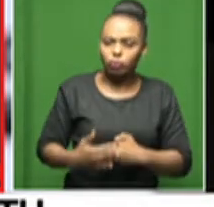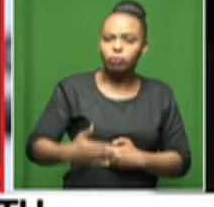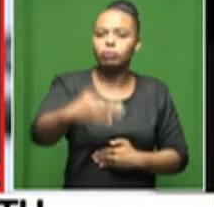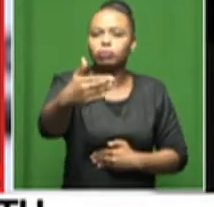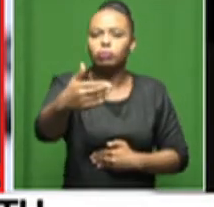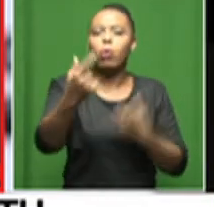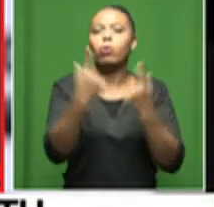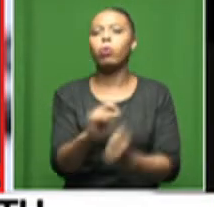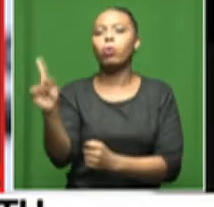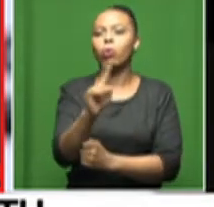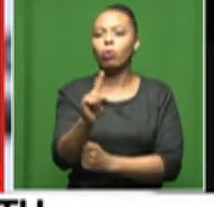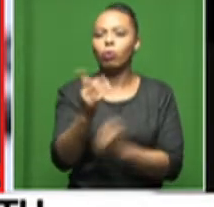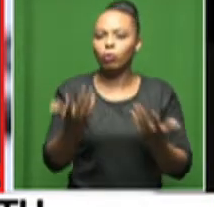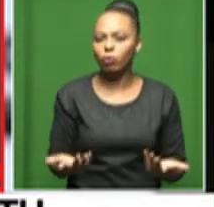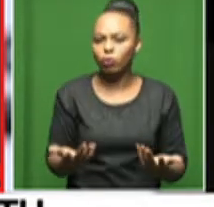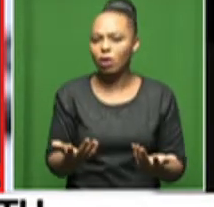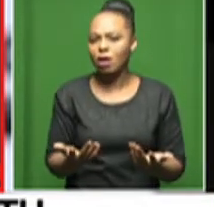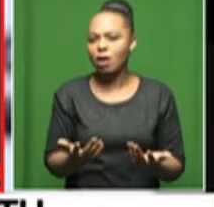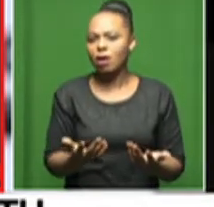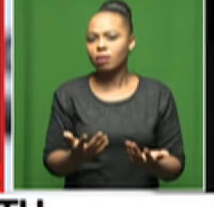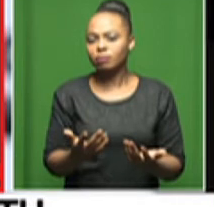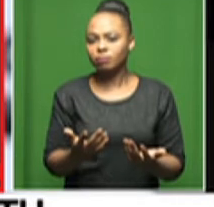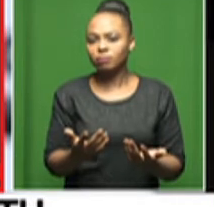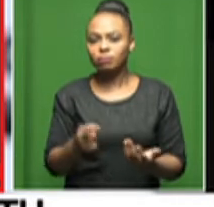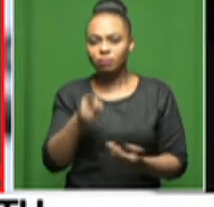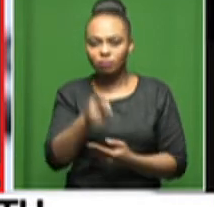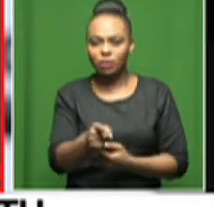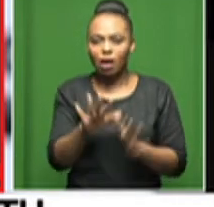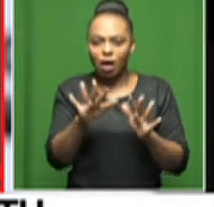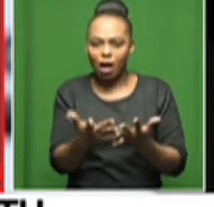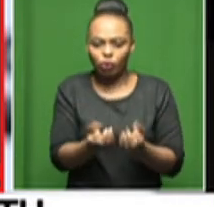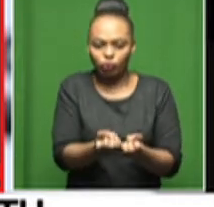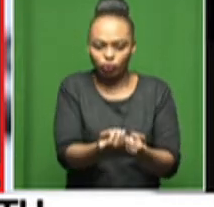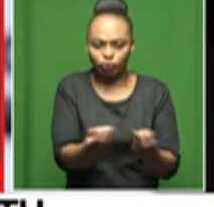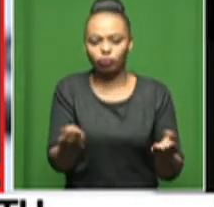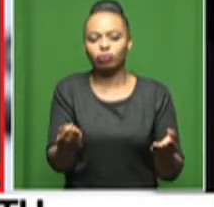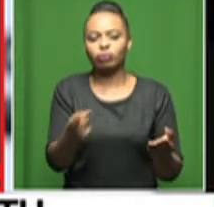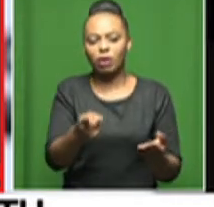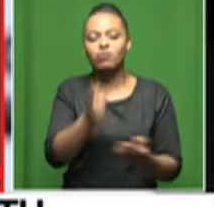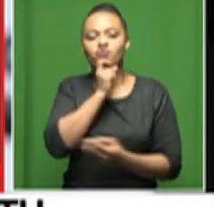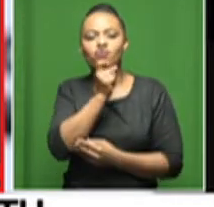order to effectively deploy the AstraZeneca